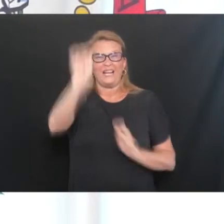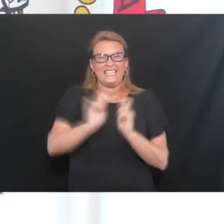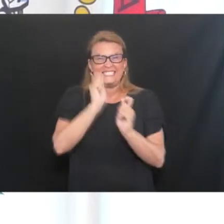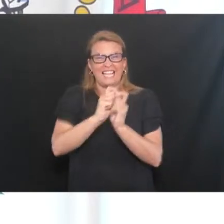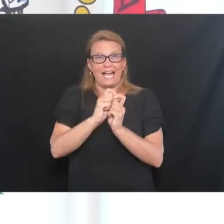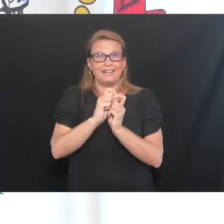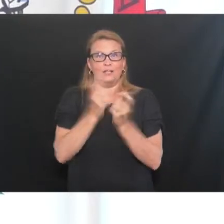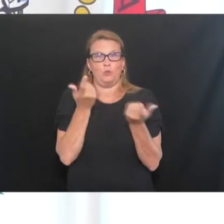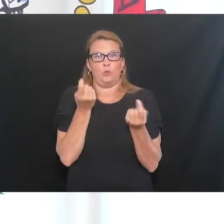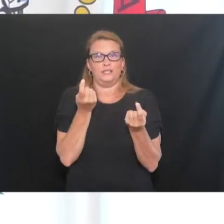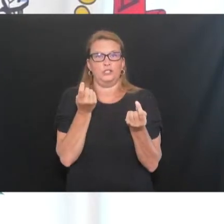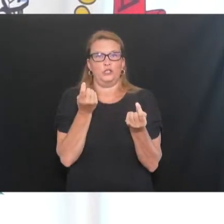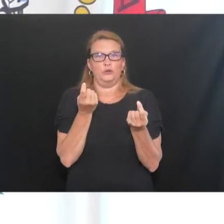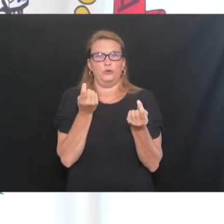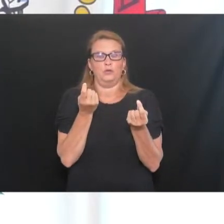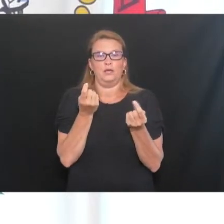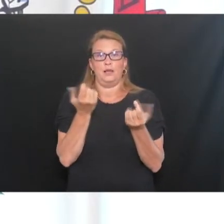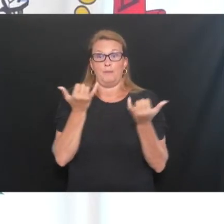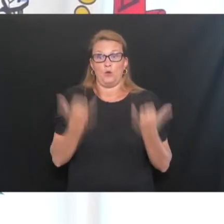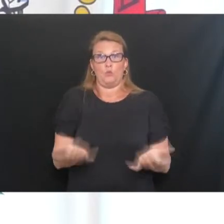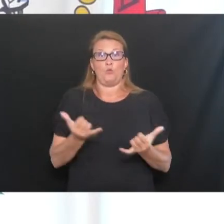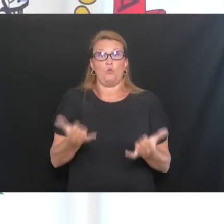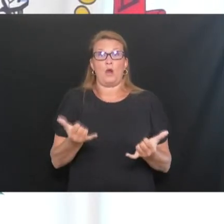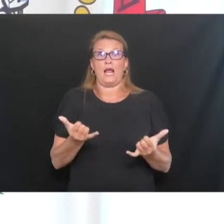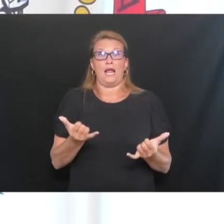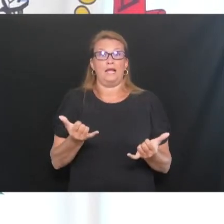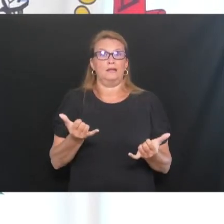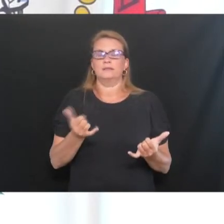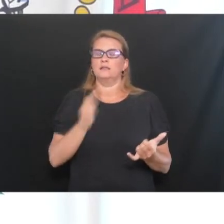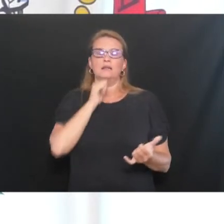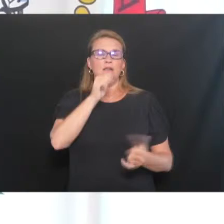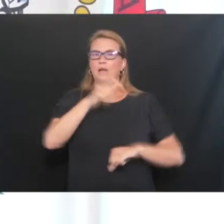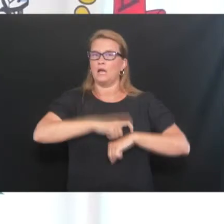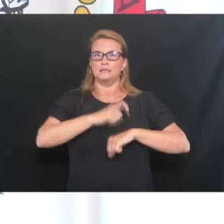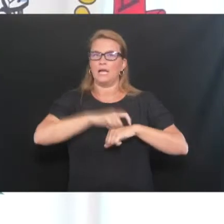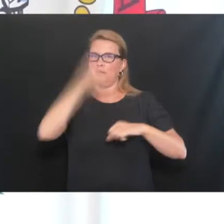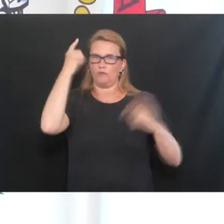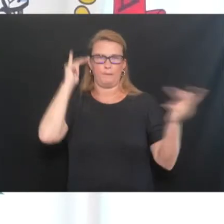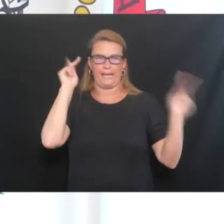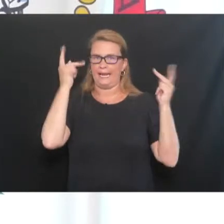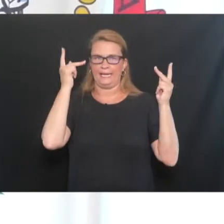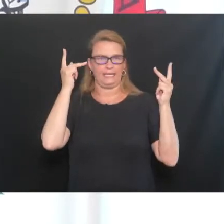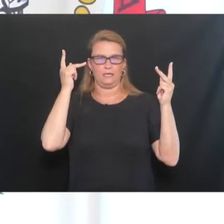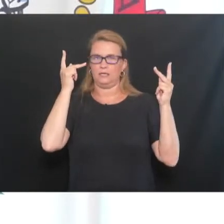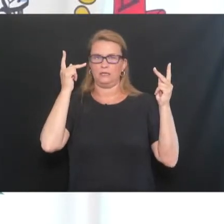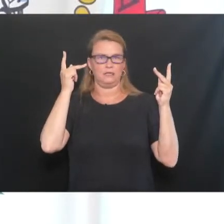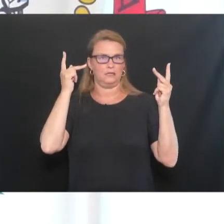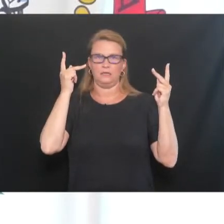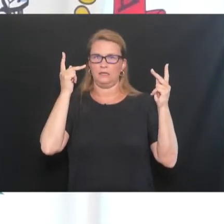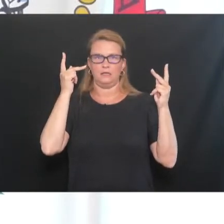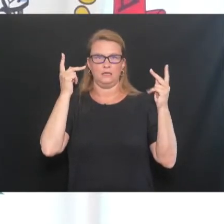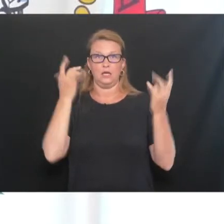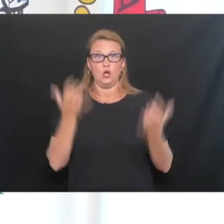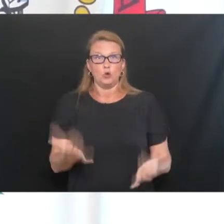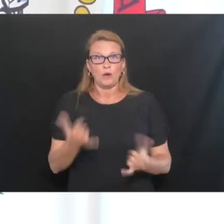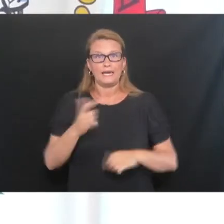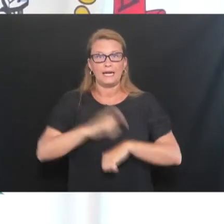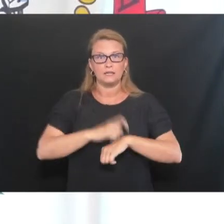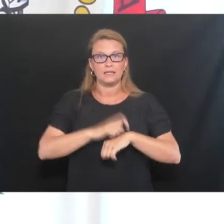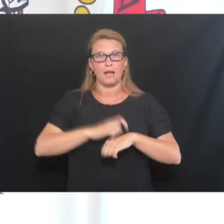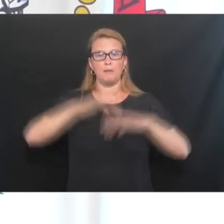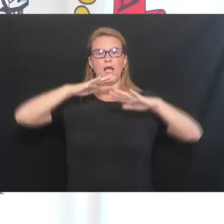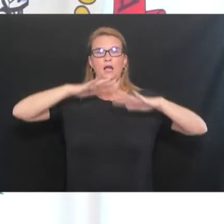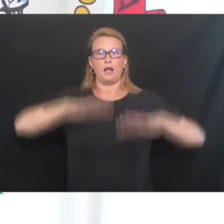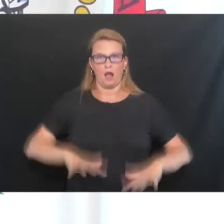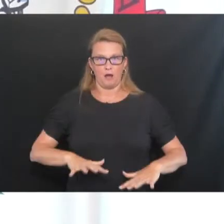up. But this is no time to run through the streets screaming. You know, it is a time to be very calm